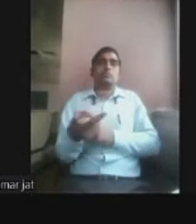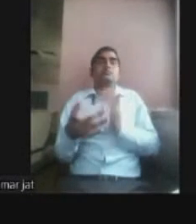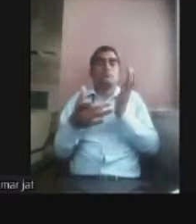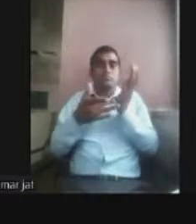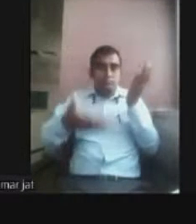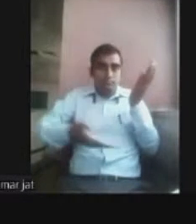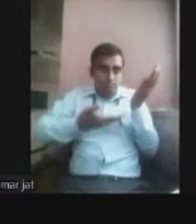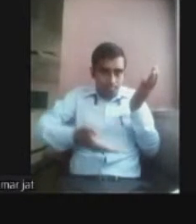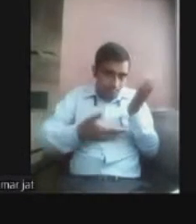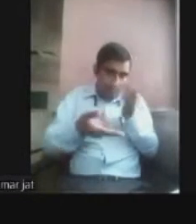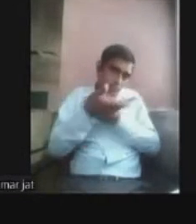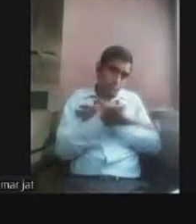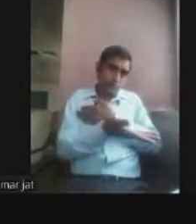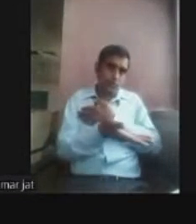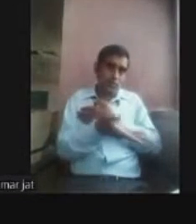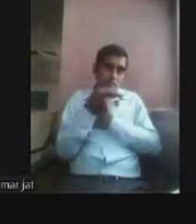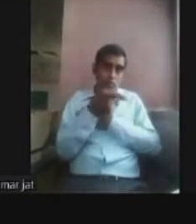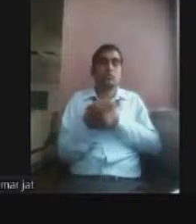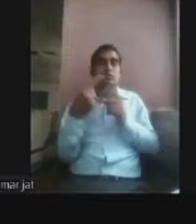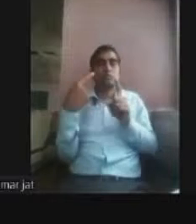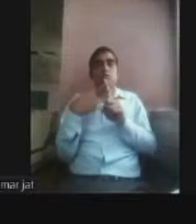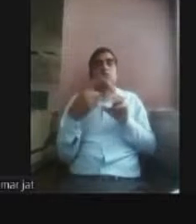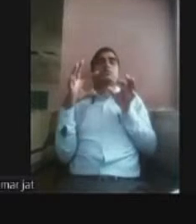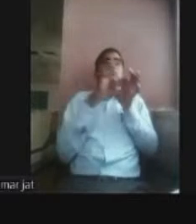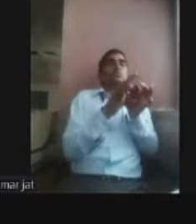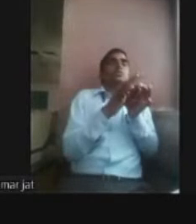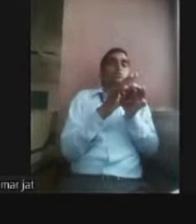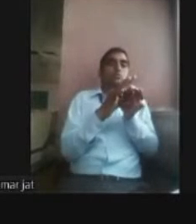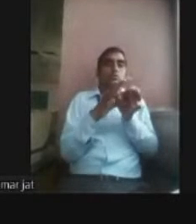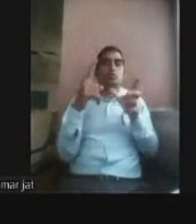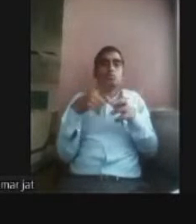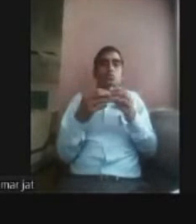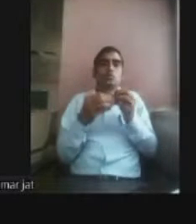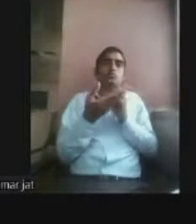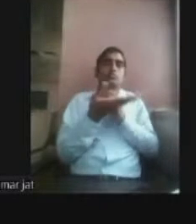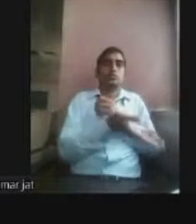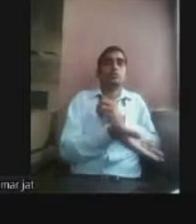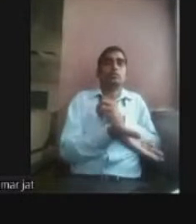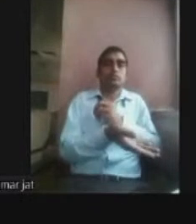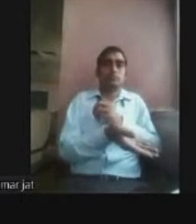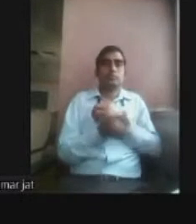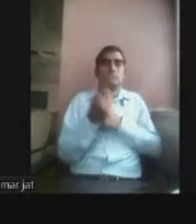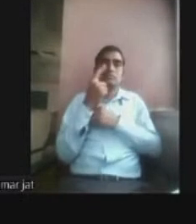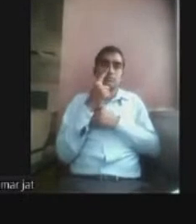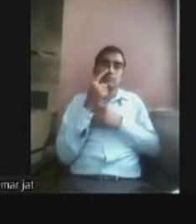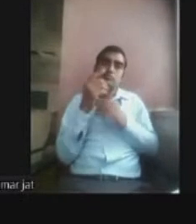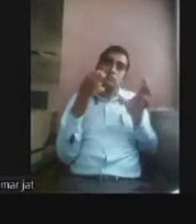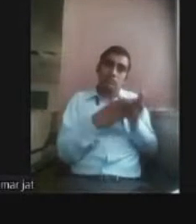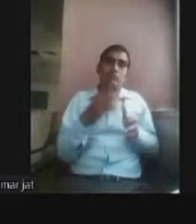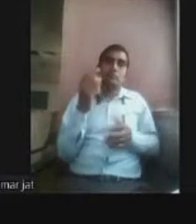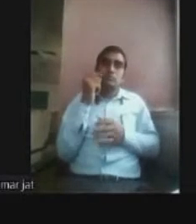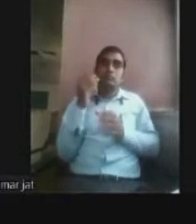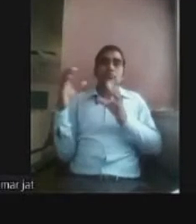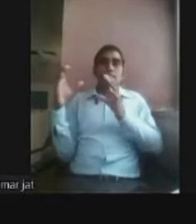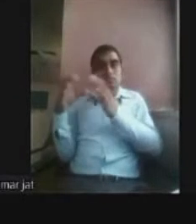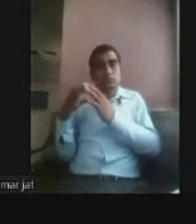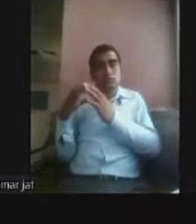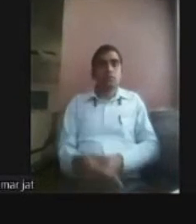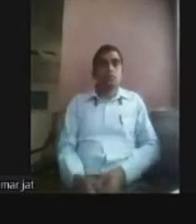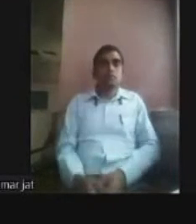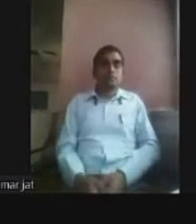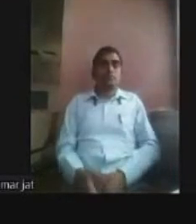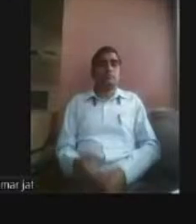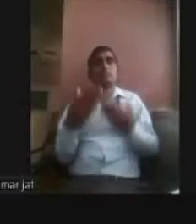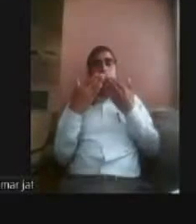provide them training, and we also try to ensure that they get attached to the necessary trade for women as well as other people